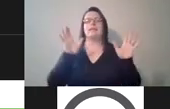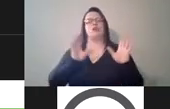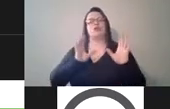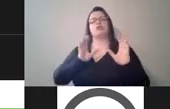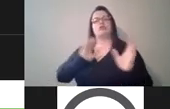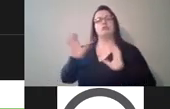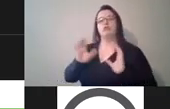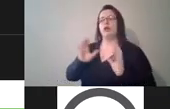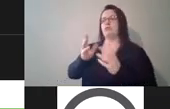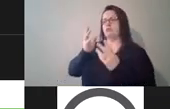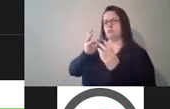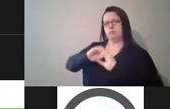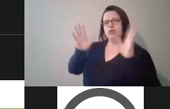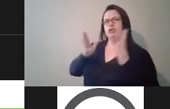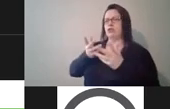and effectively?